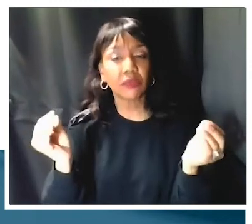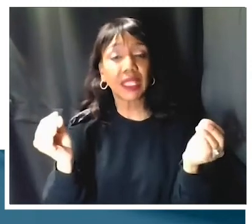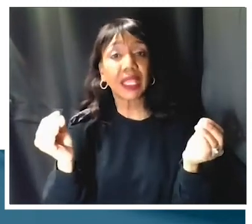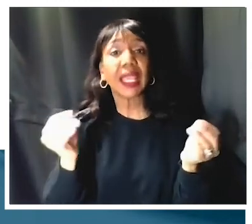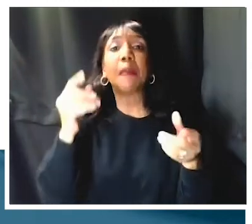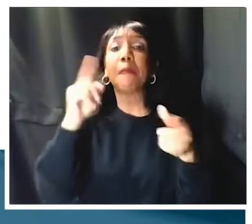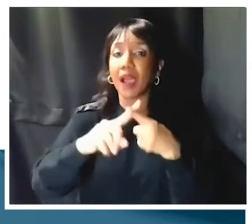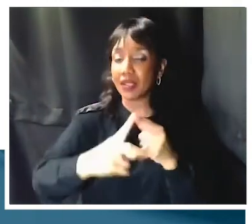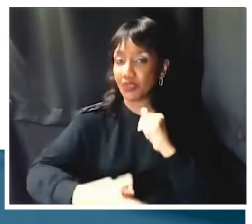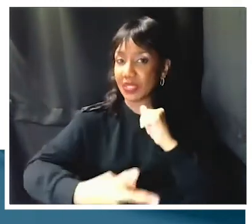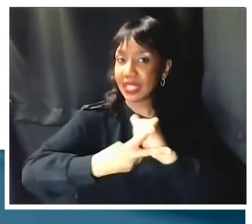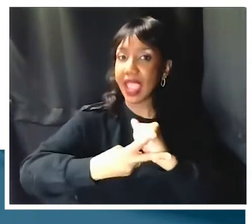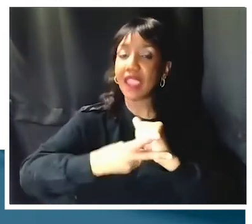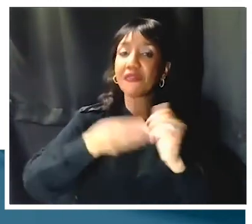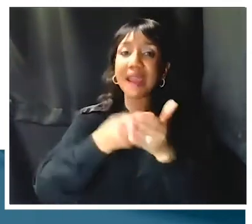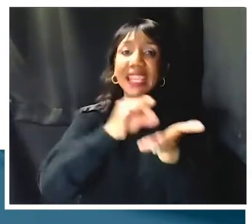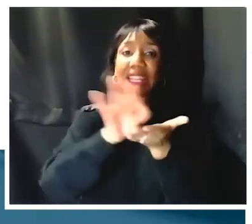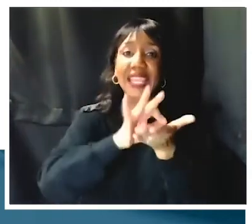and security.